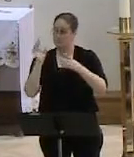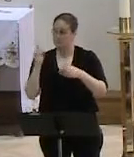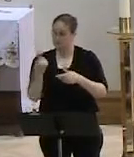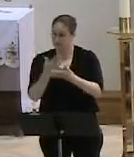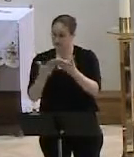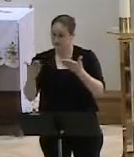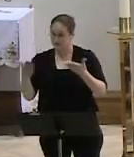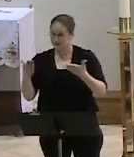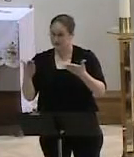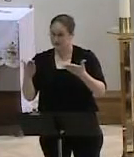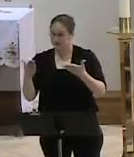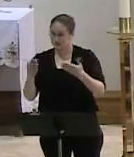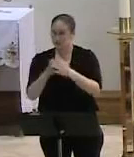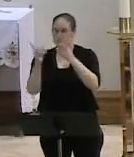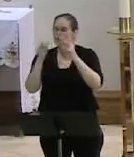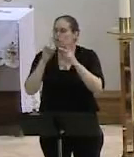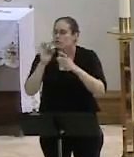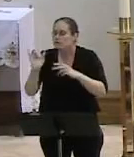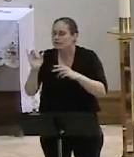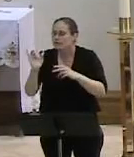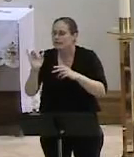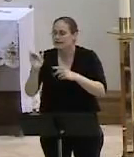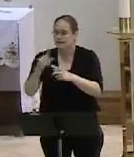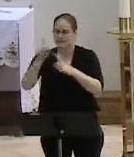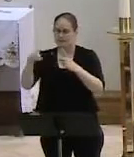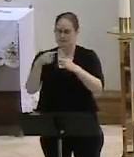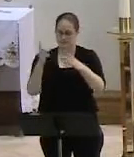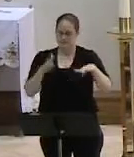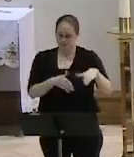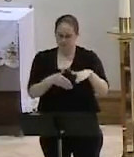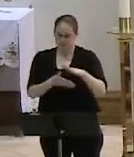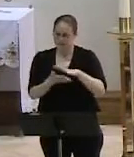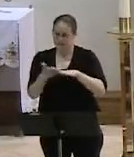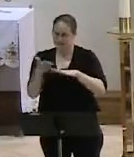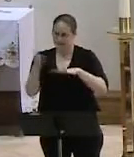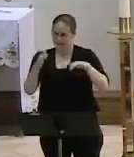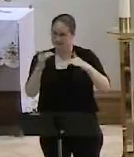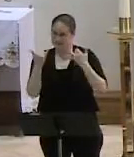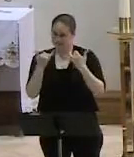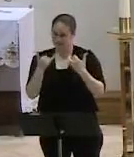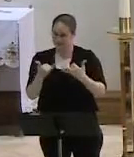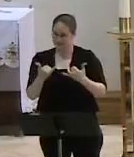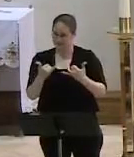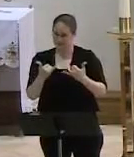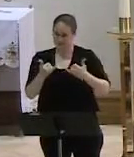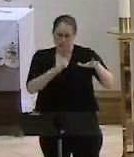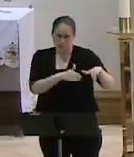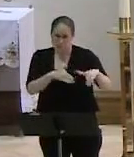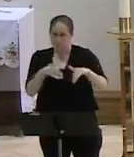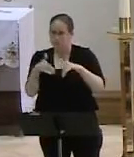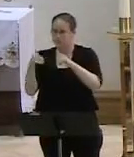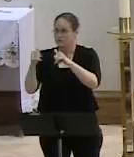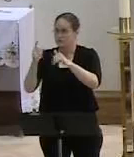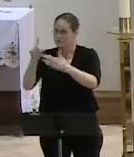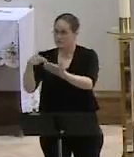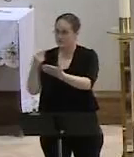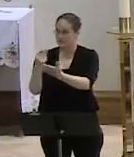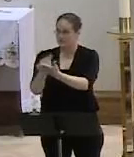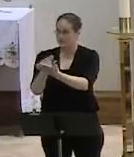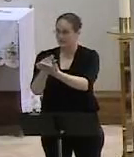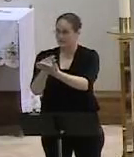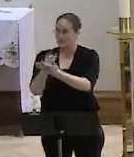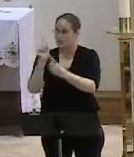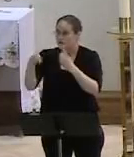shove, what is that going to look like when you leave here today? What is it going to look like next week?